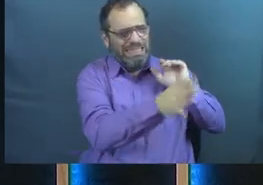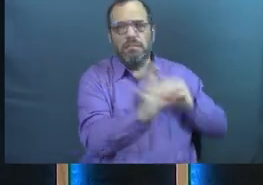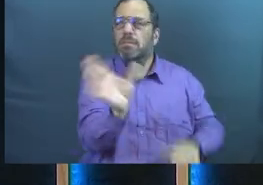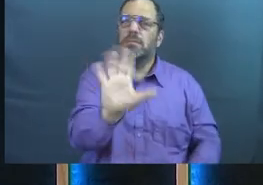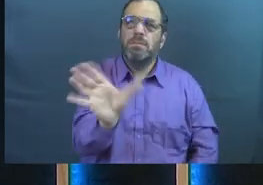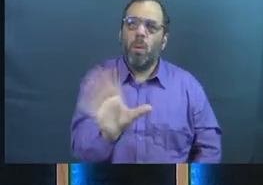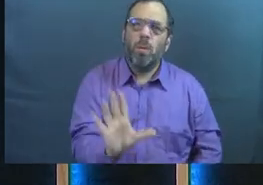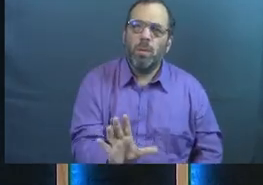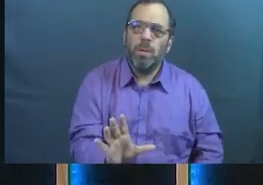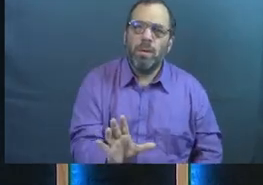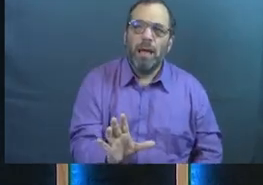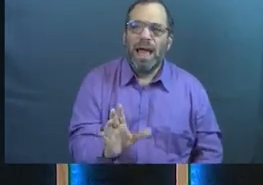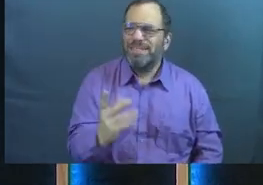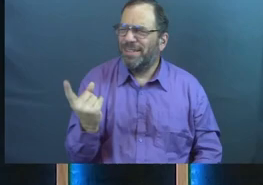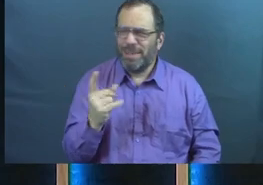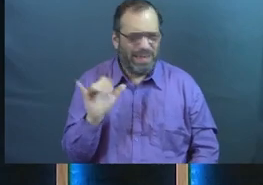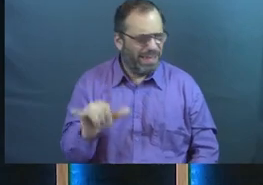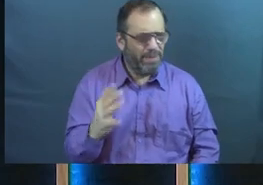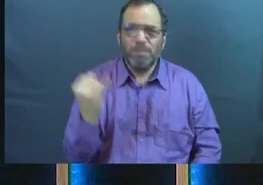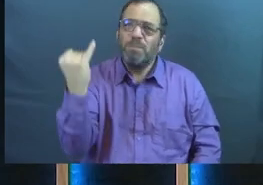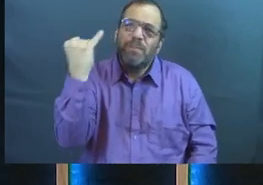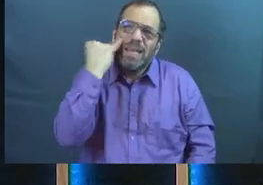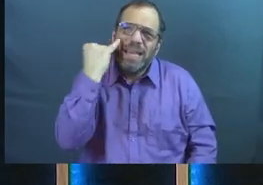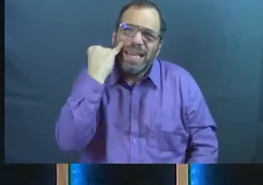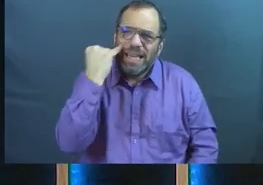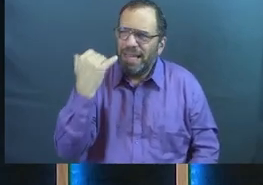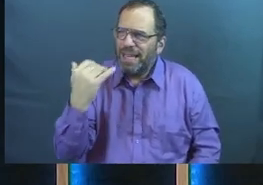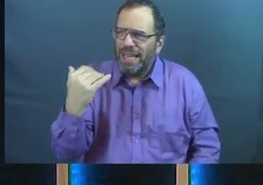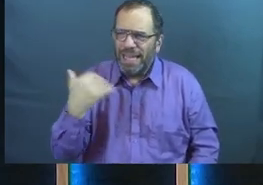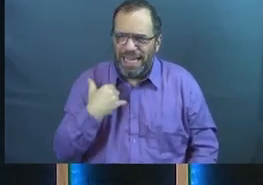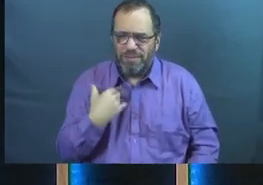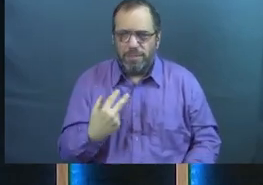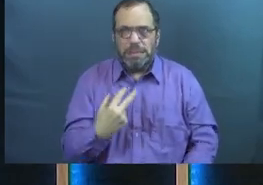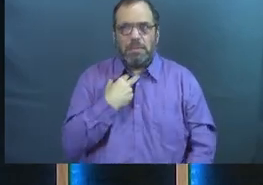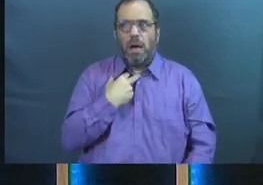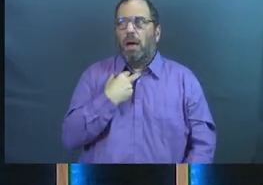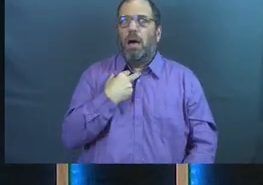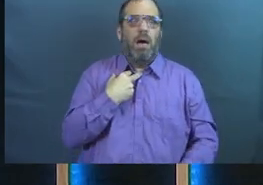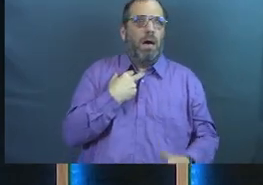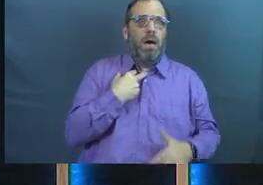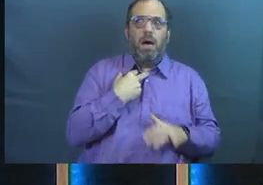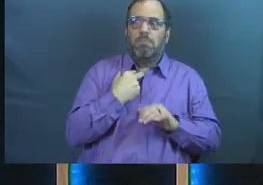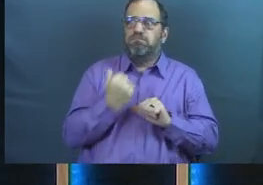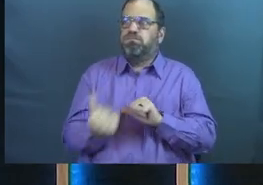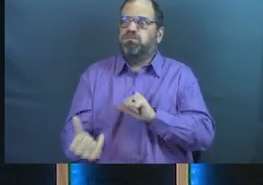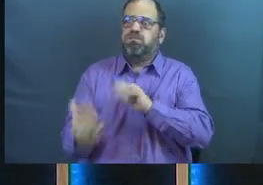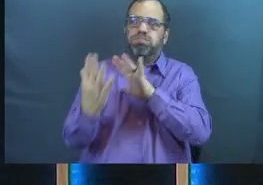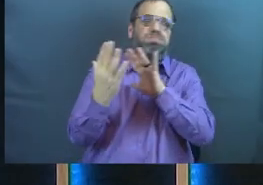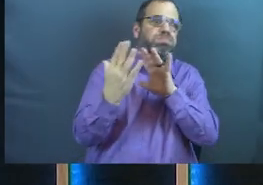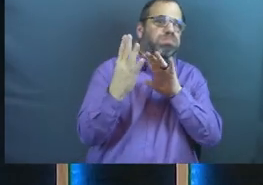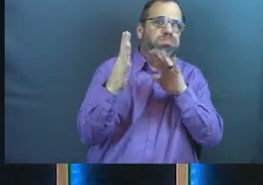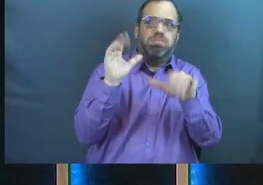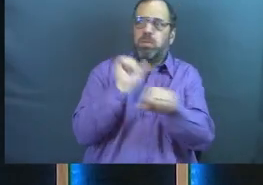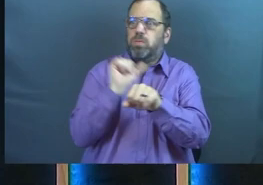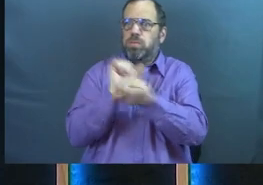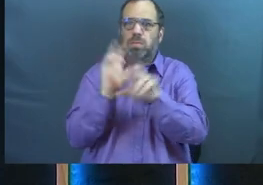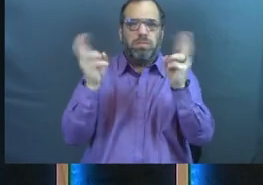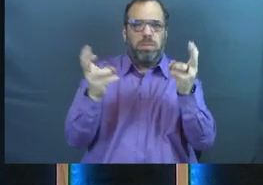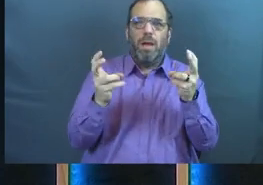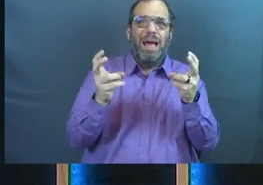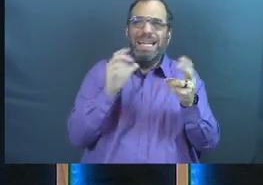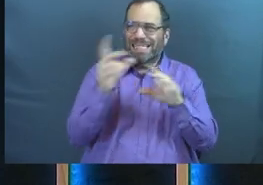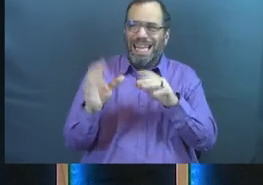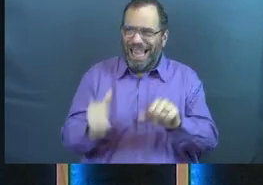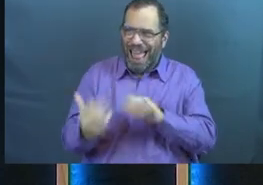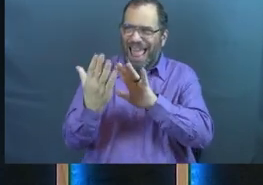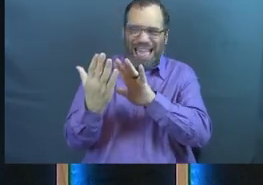away. And there's something about if we have to be stuck and if we have to face the things that we need to work on, we don't